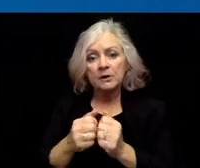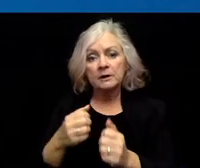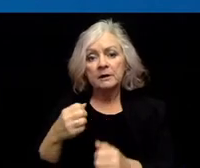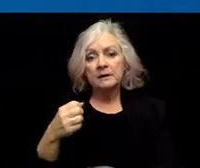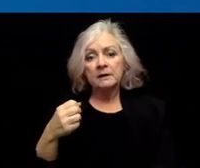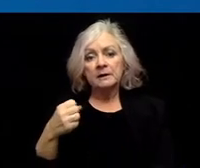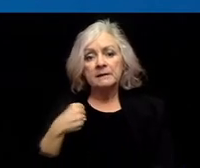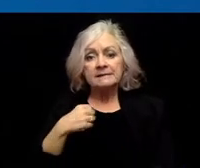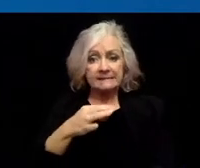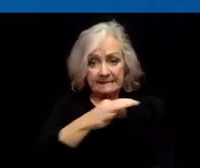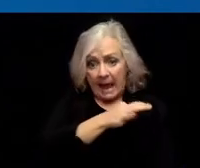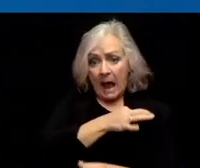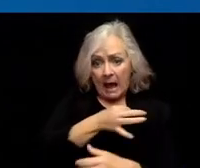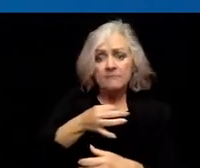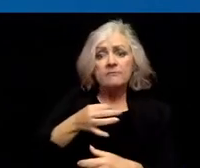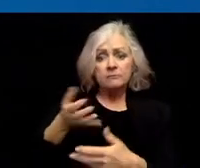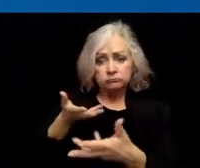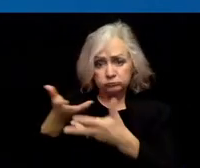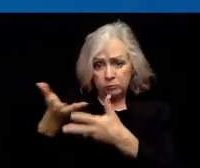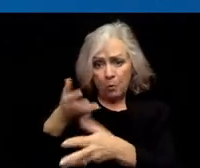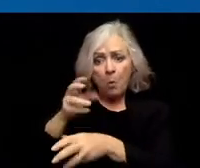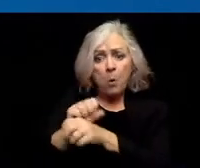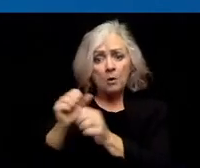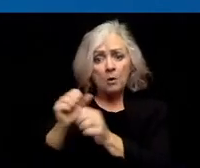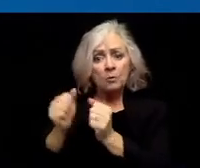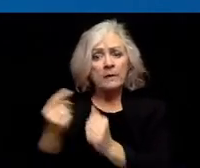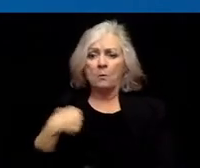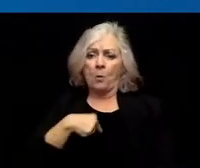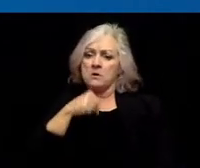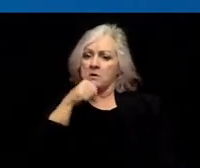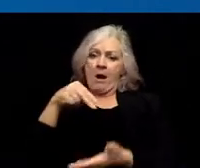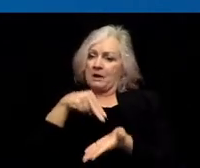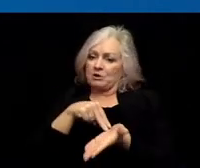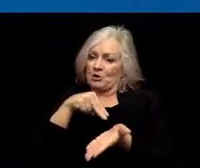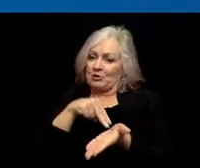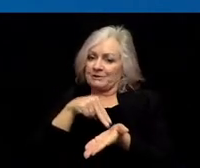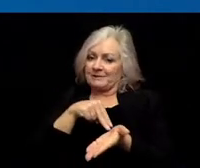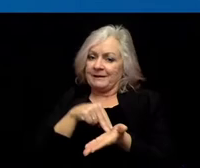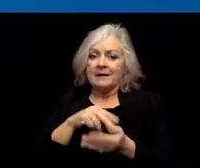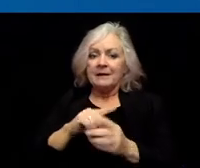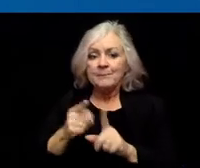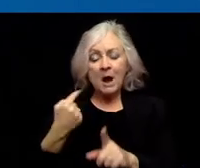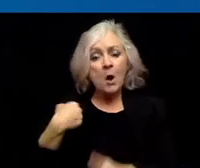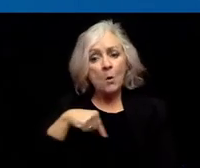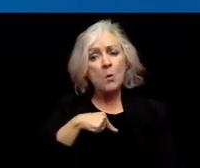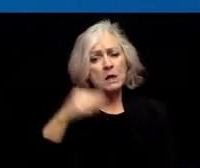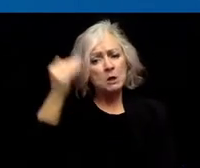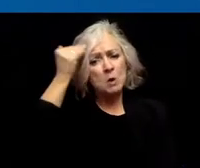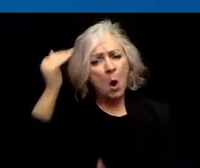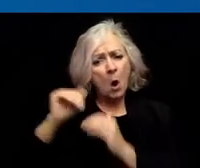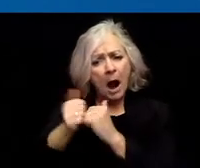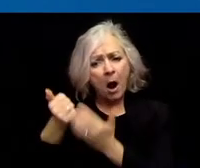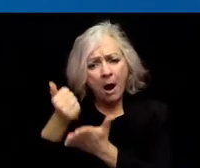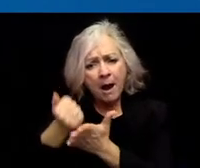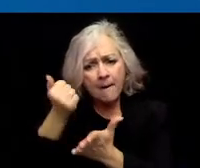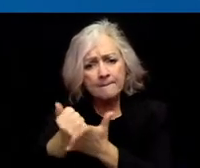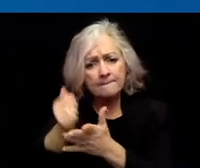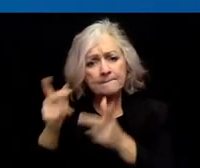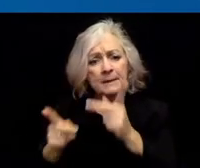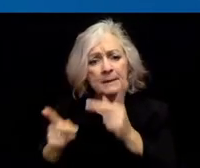RNs, but we are familiar with helping persons with special needs. And